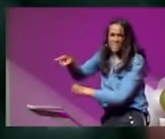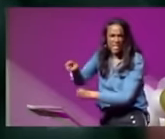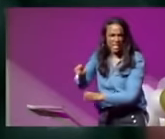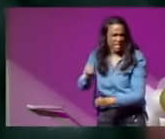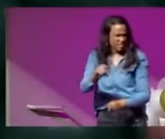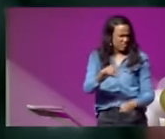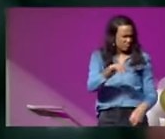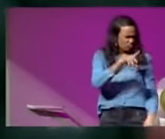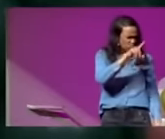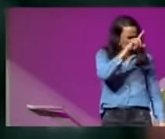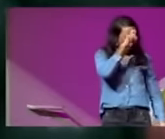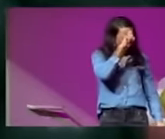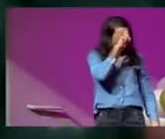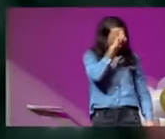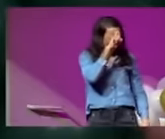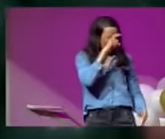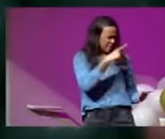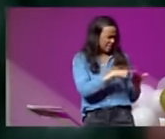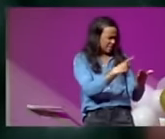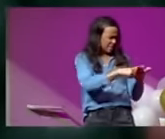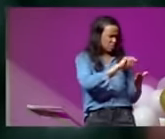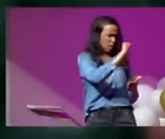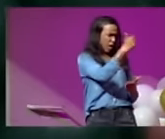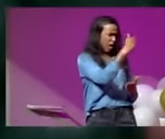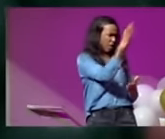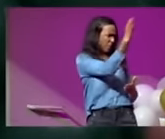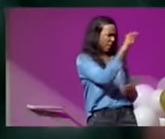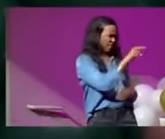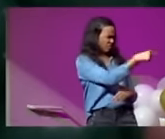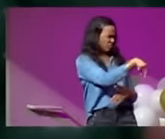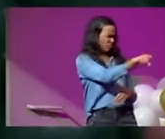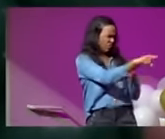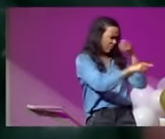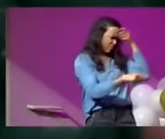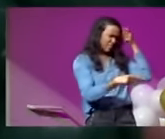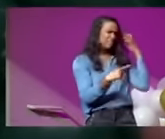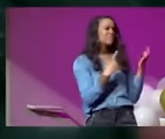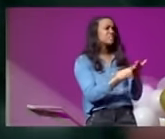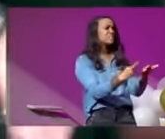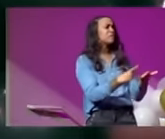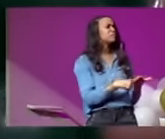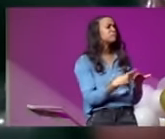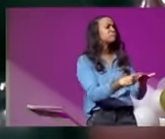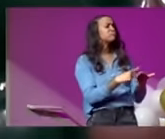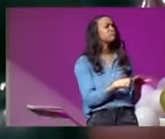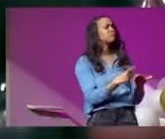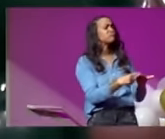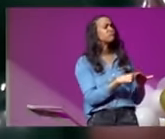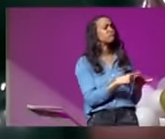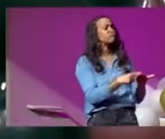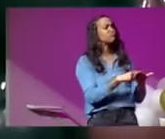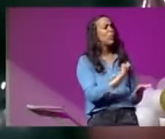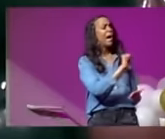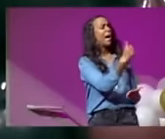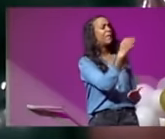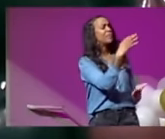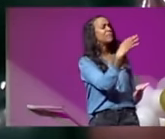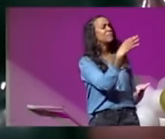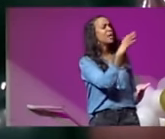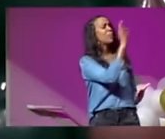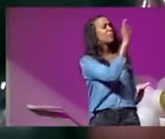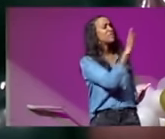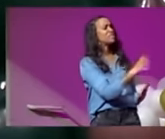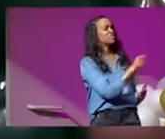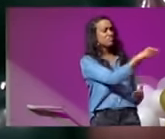now consults with the preachers on payroll, because every Herod has preachers on payroll,